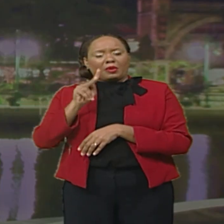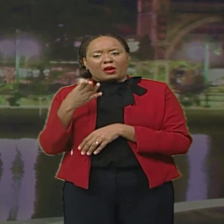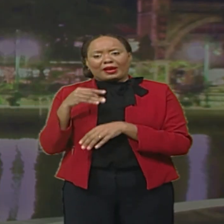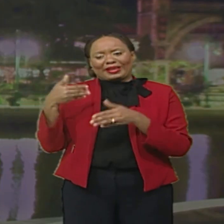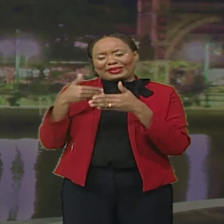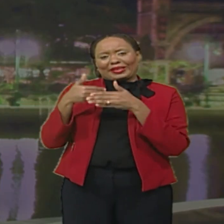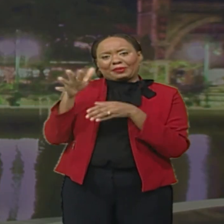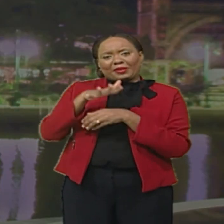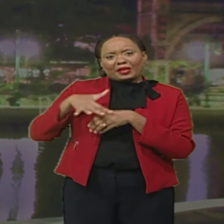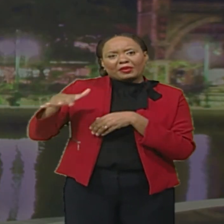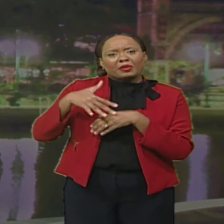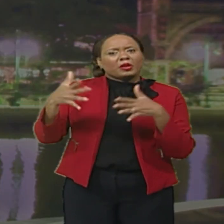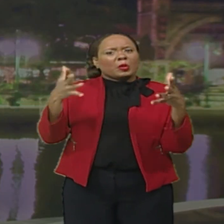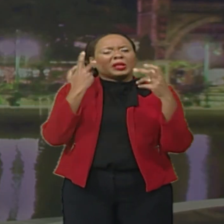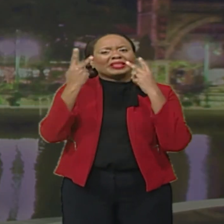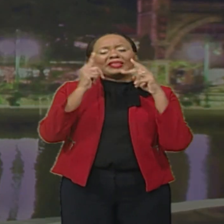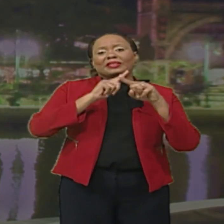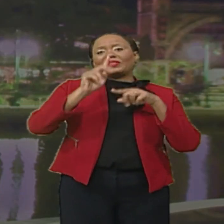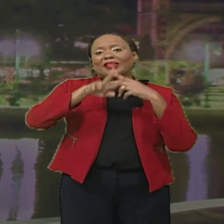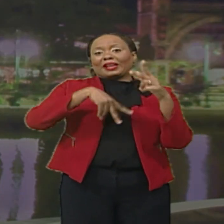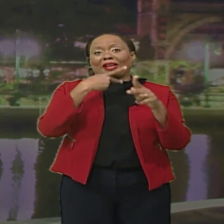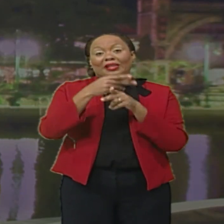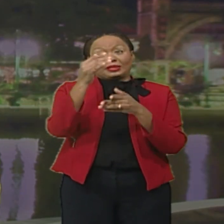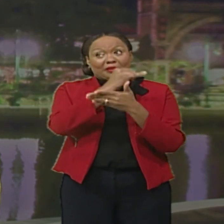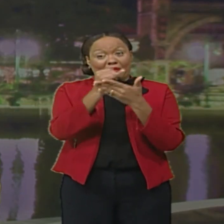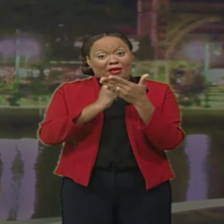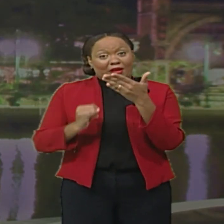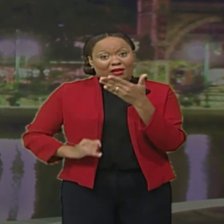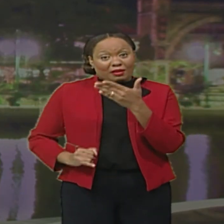exposing the public to all art forms and media.